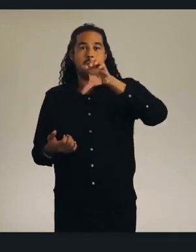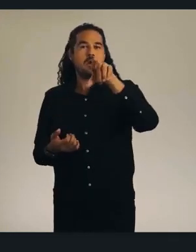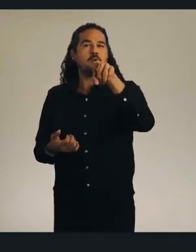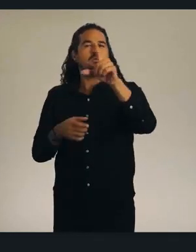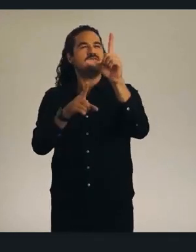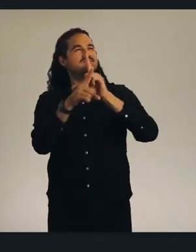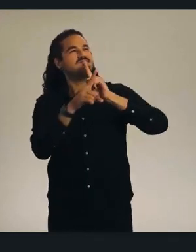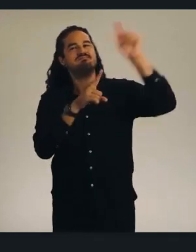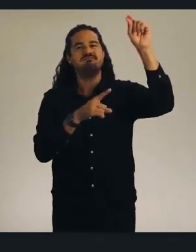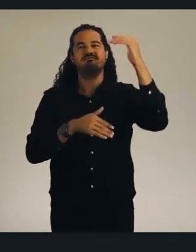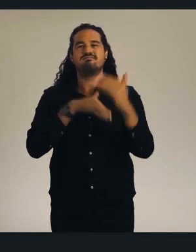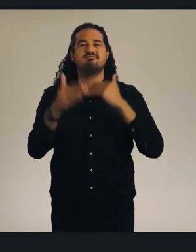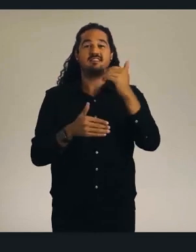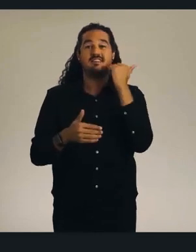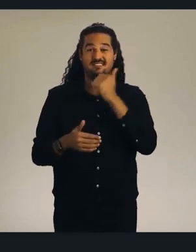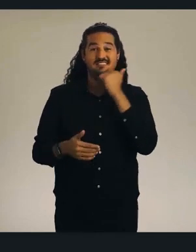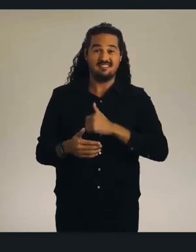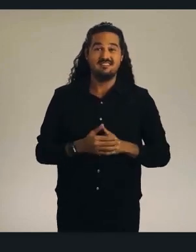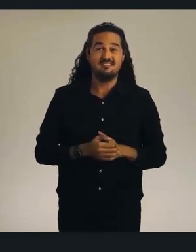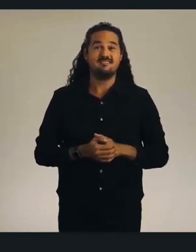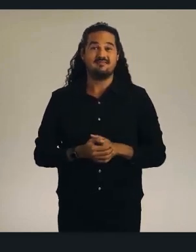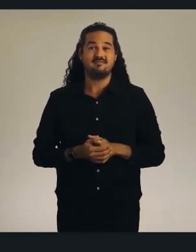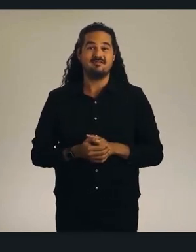and services to enrich people's lives and to empower them to do